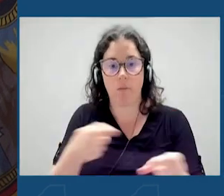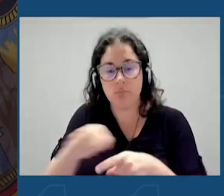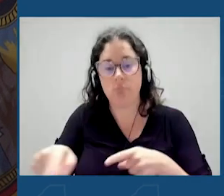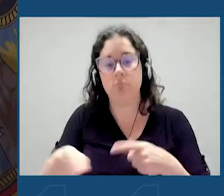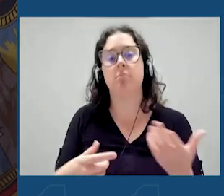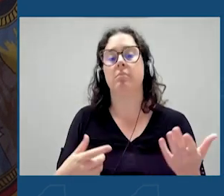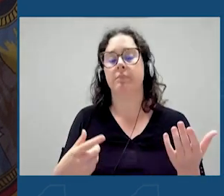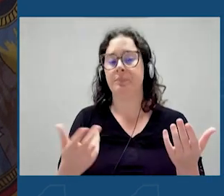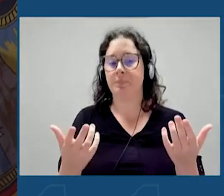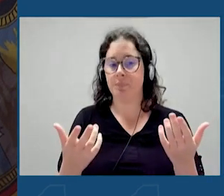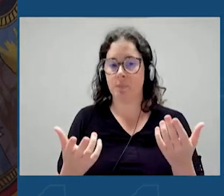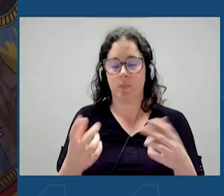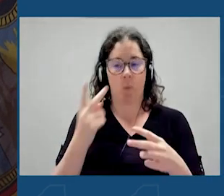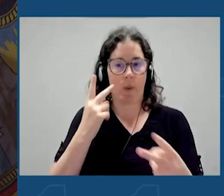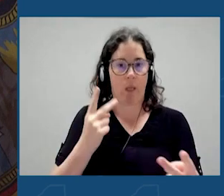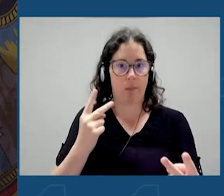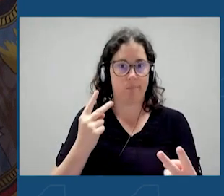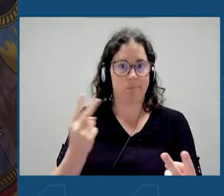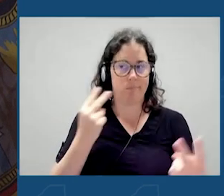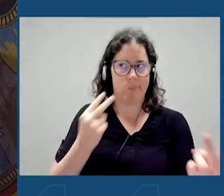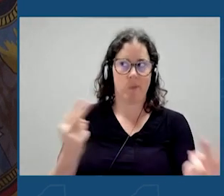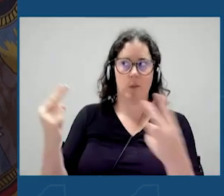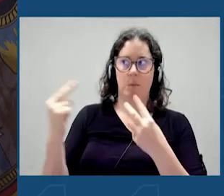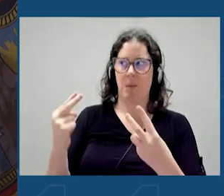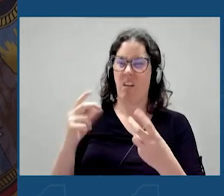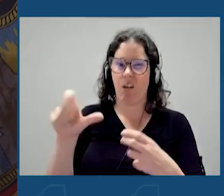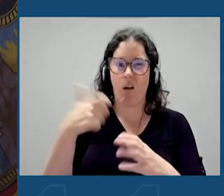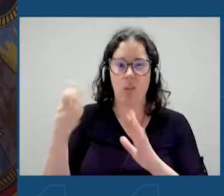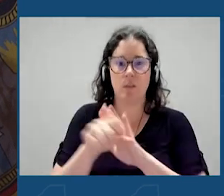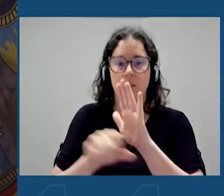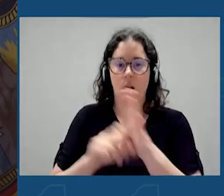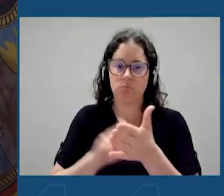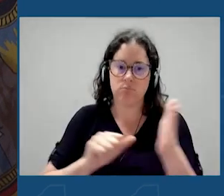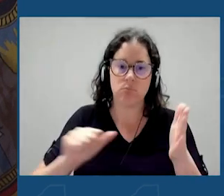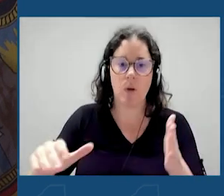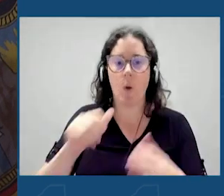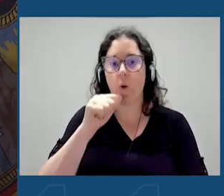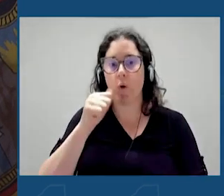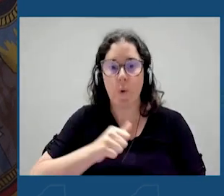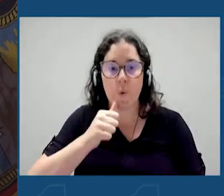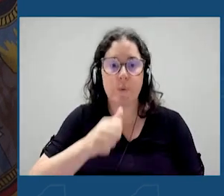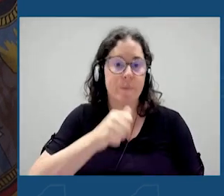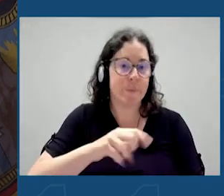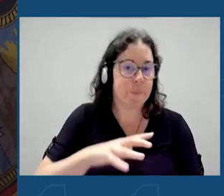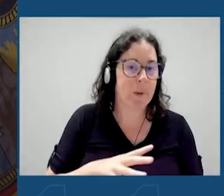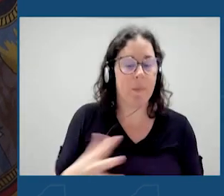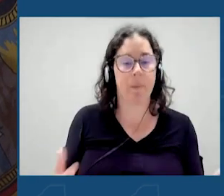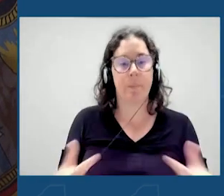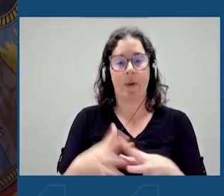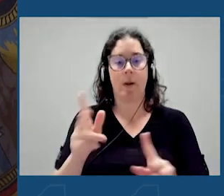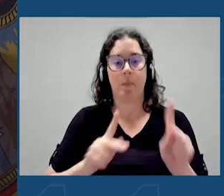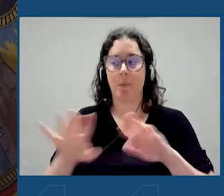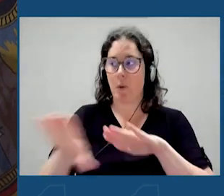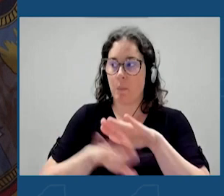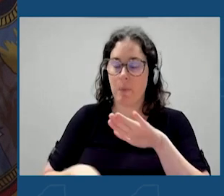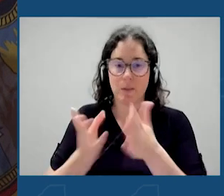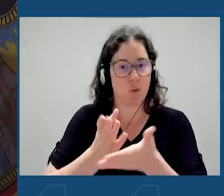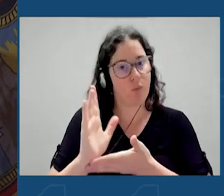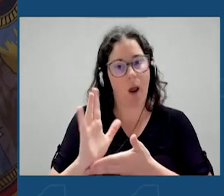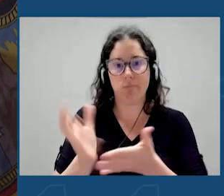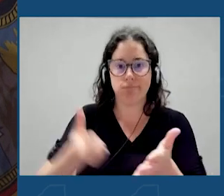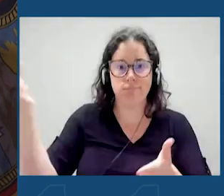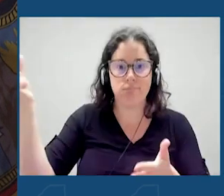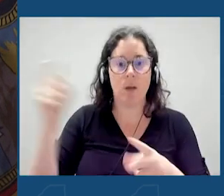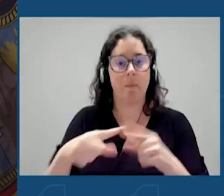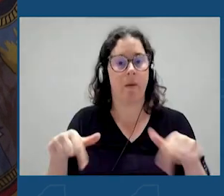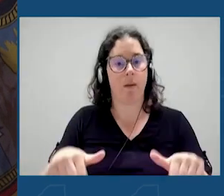while other states take steps to strip women, girls, and pregnant people of their basic right, here in New York, we'll be able to say